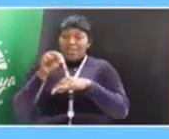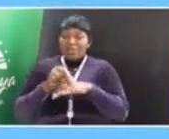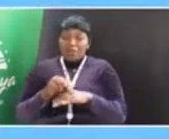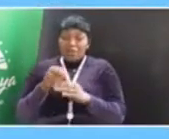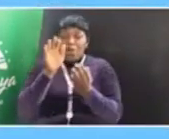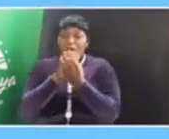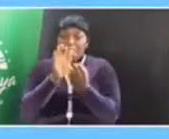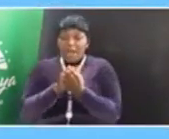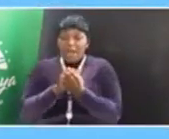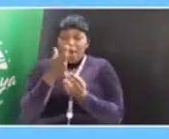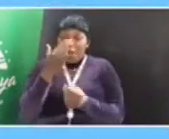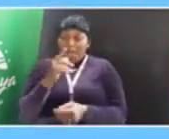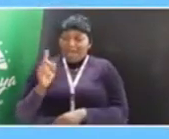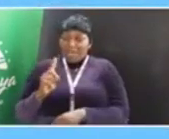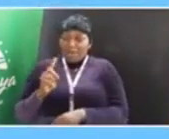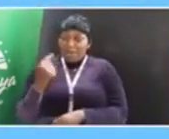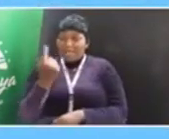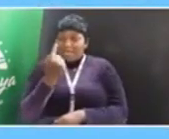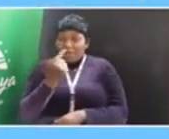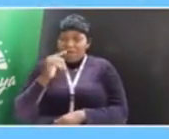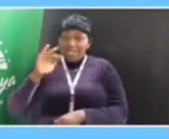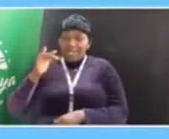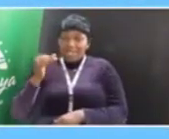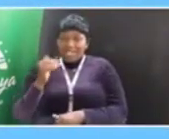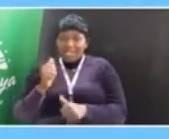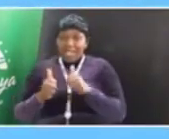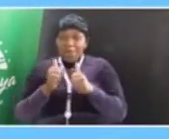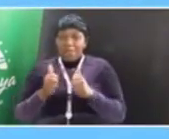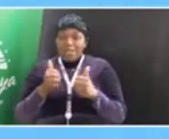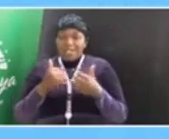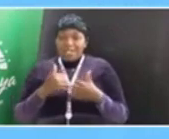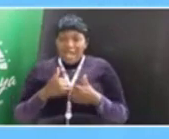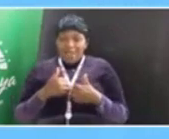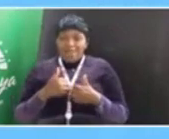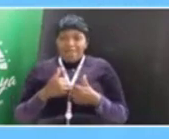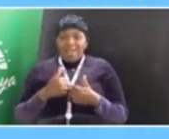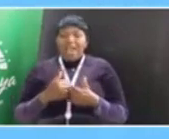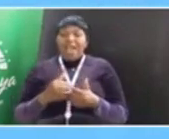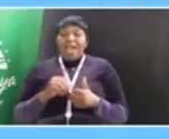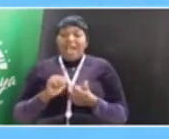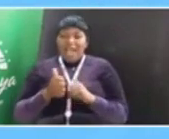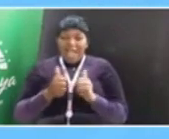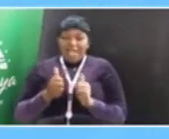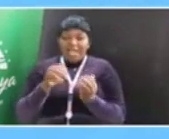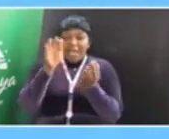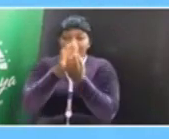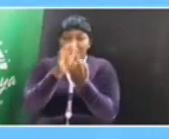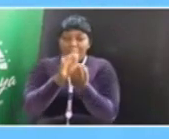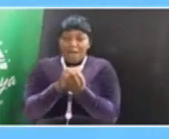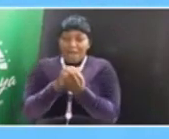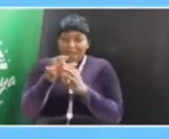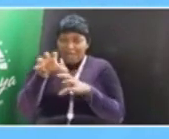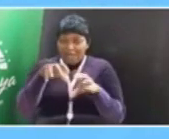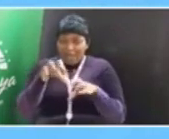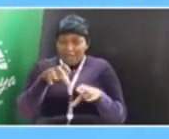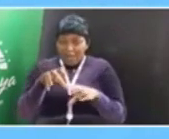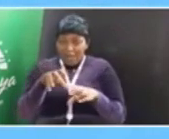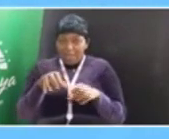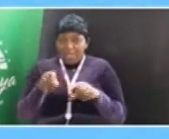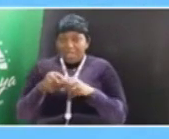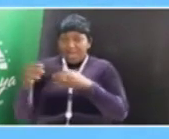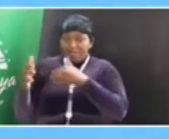because Nairobi is the only city with a game park within its limits, and close canopy forest